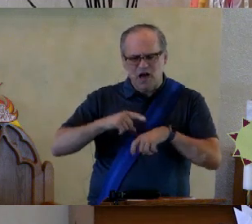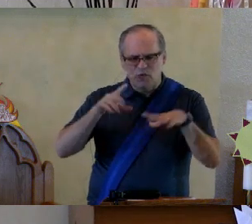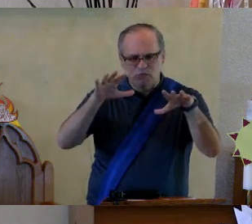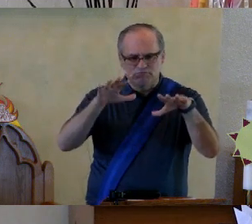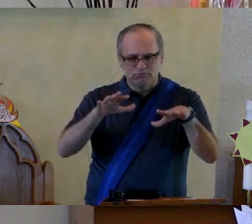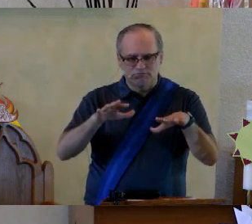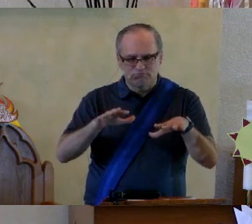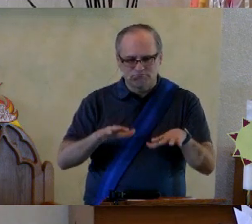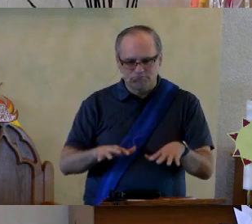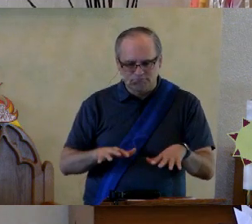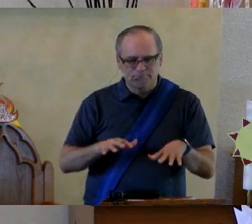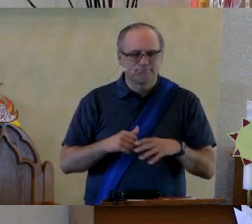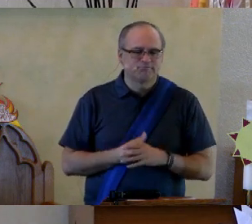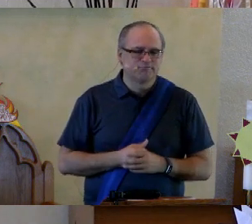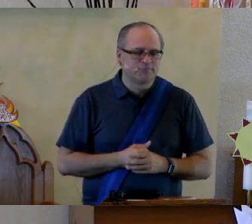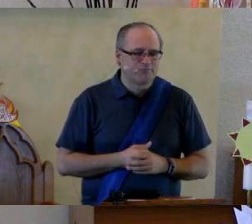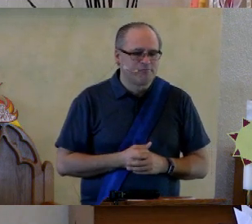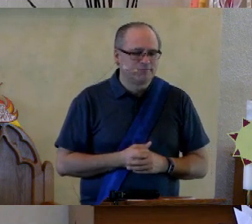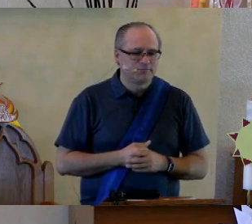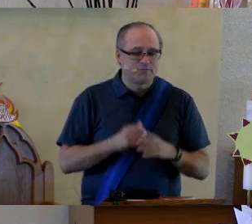silence is a gift,